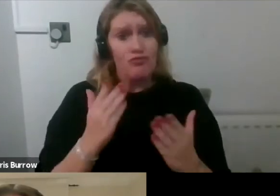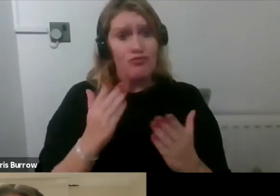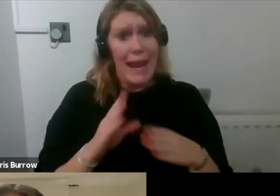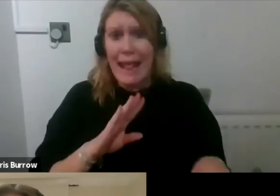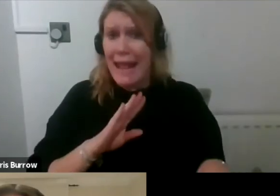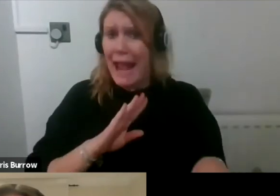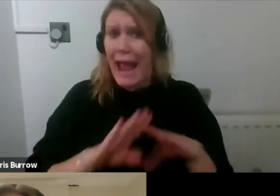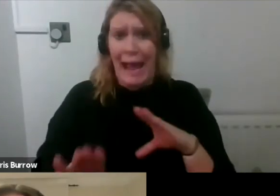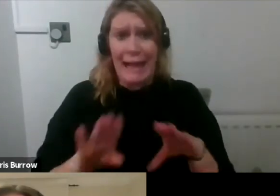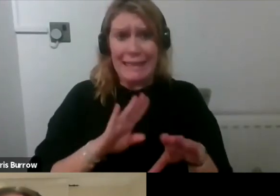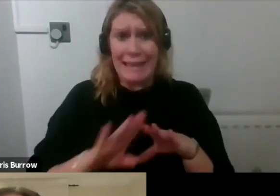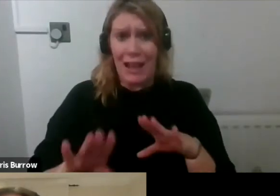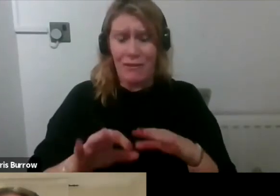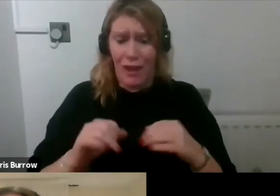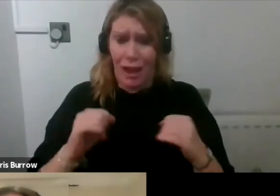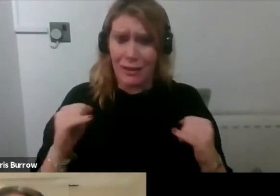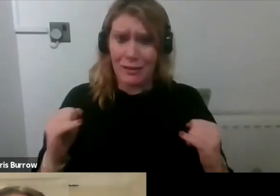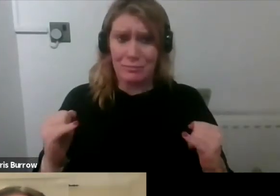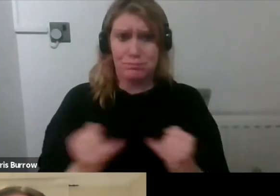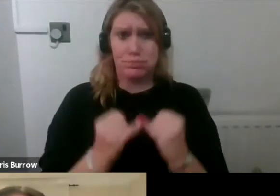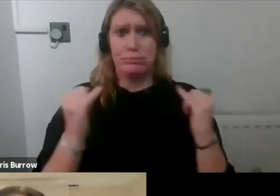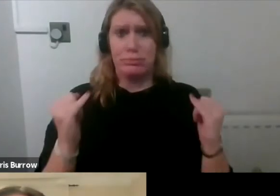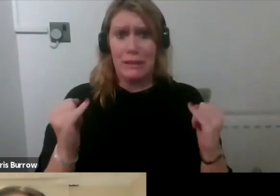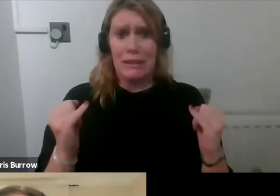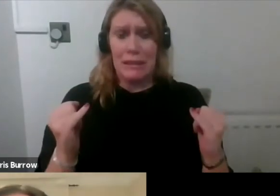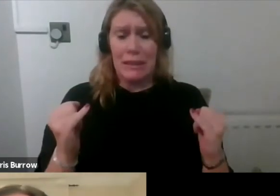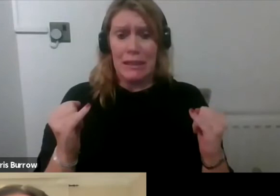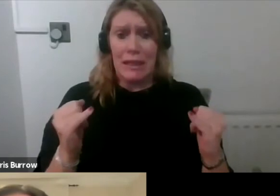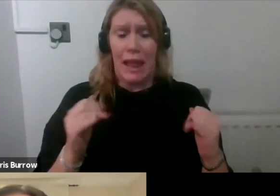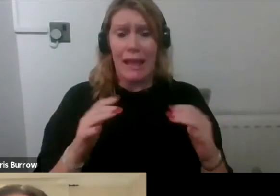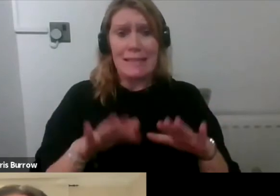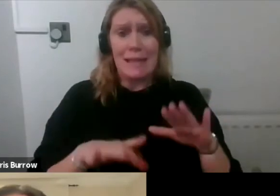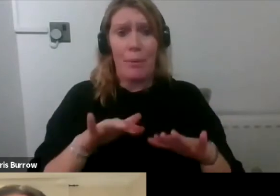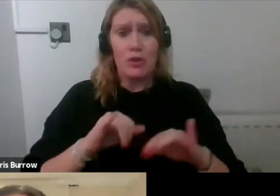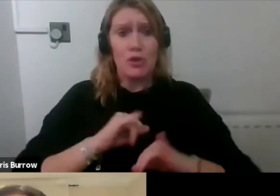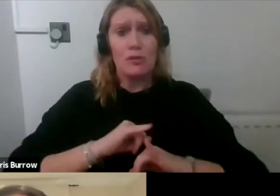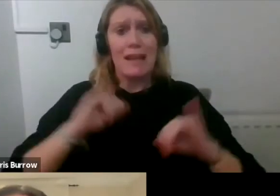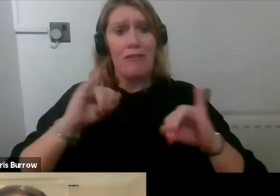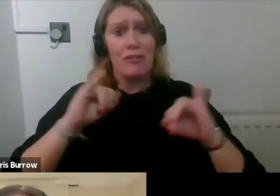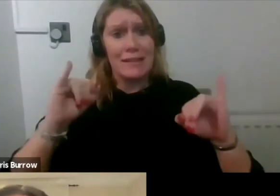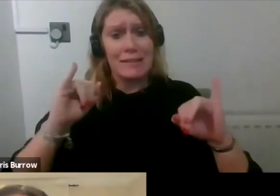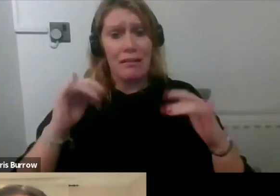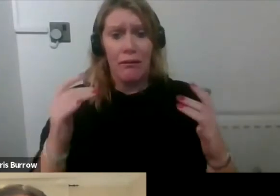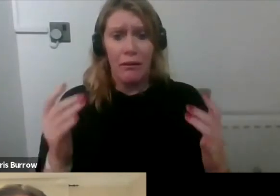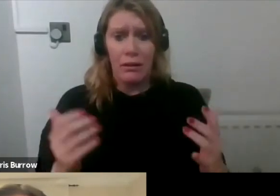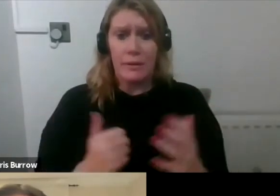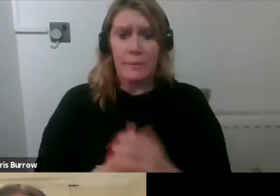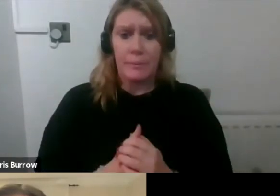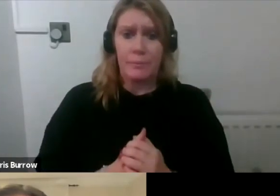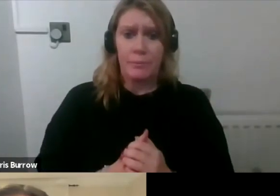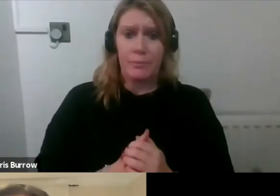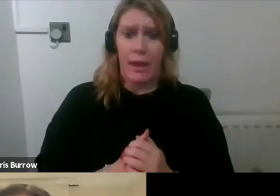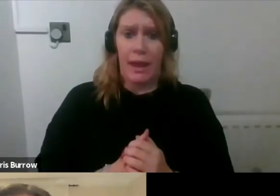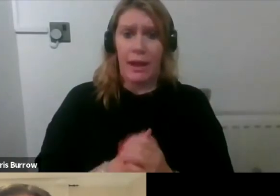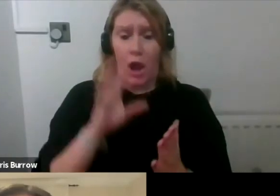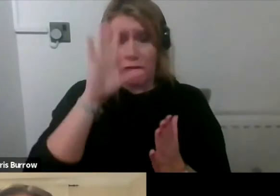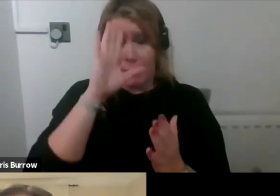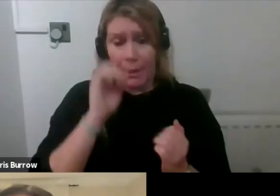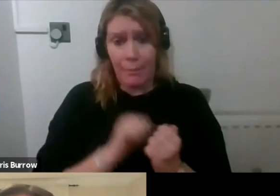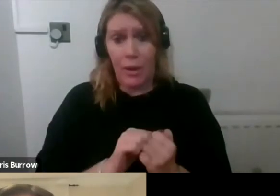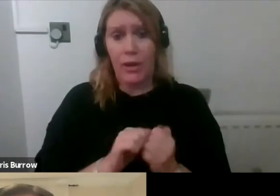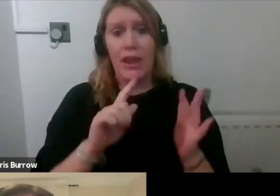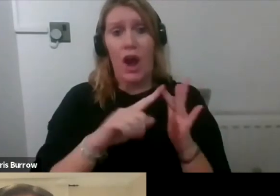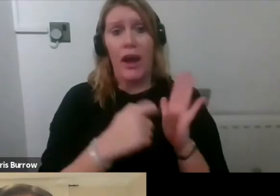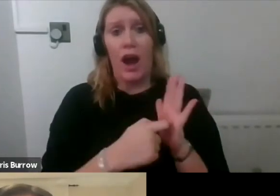of terrorist organization, really. And I grew up as well with the spectre of the IRA, in Birmingham